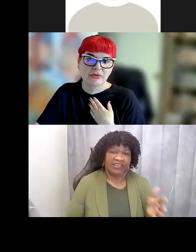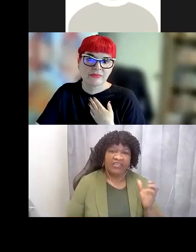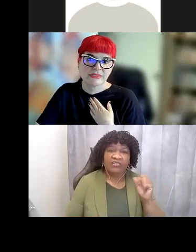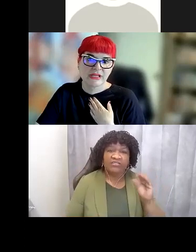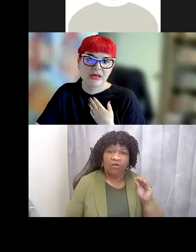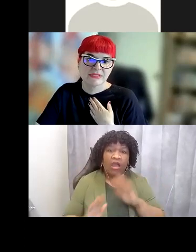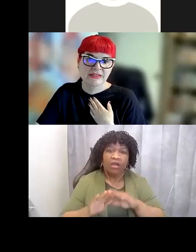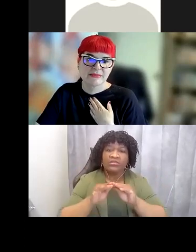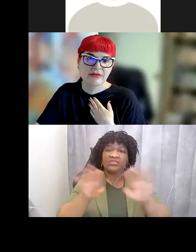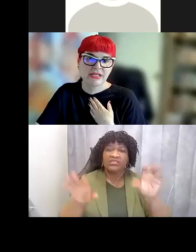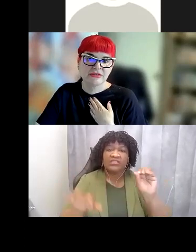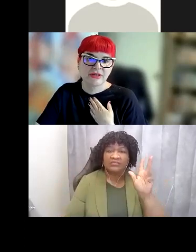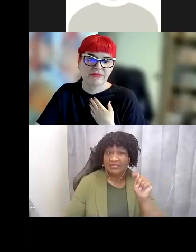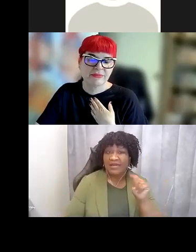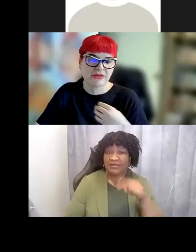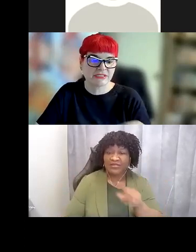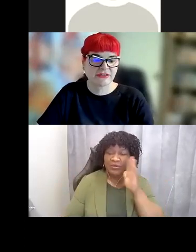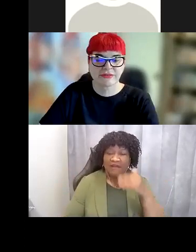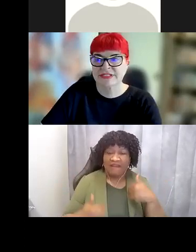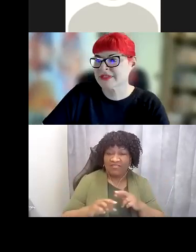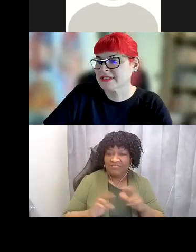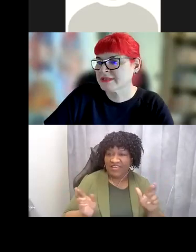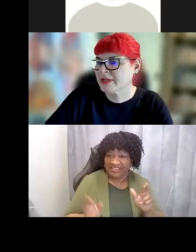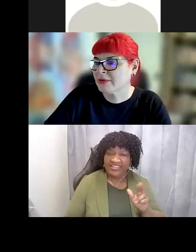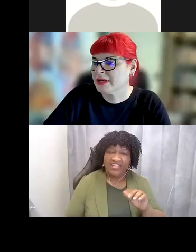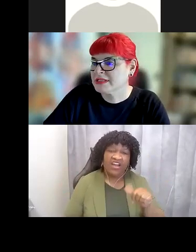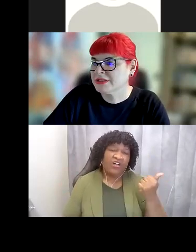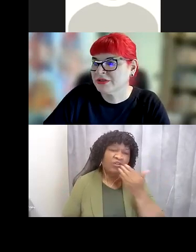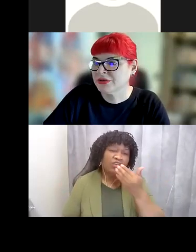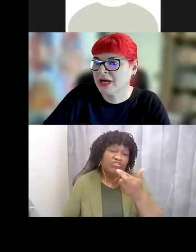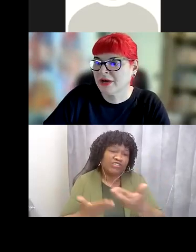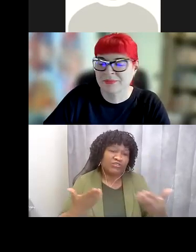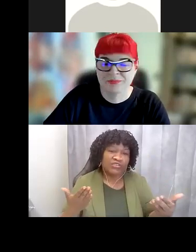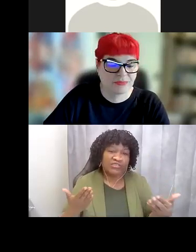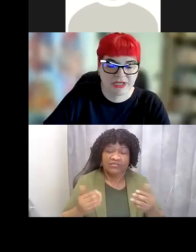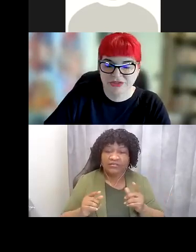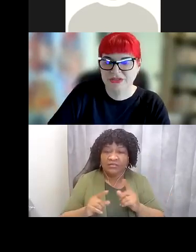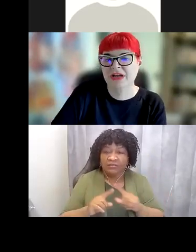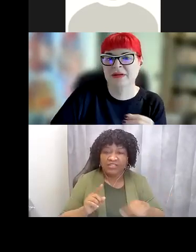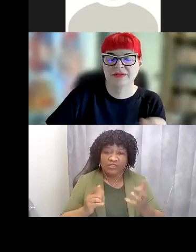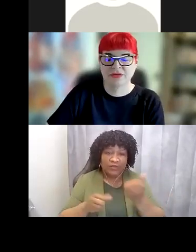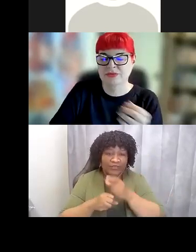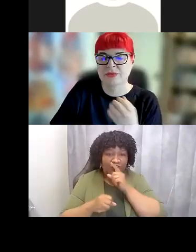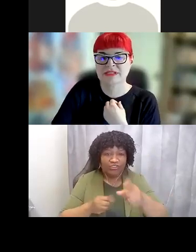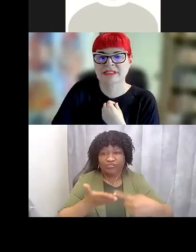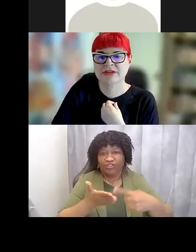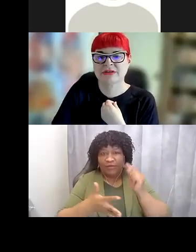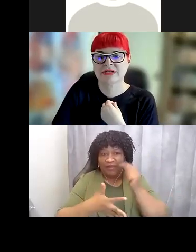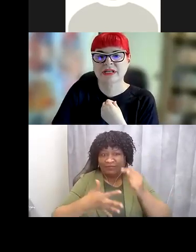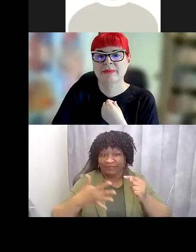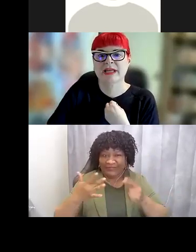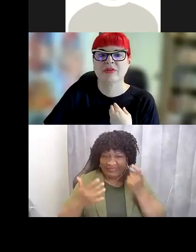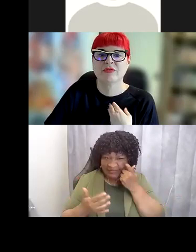we will send them out and you'll have them, all these other resources. But I wanted to make sure to talk about those ones since